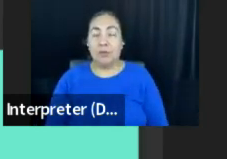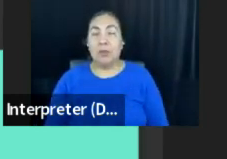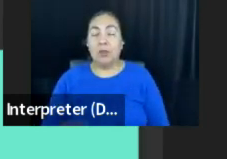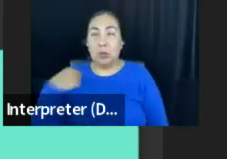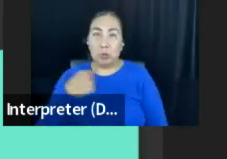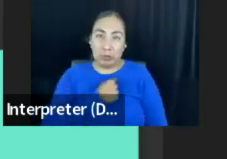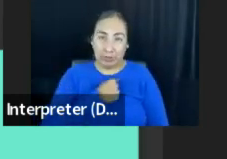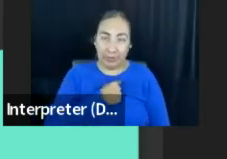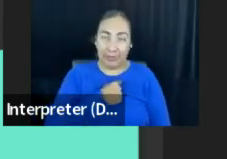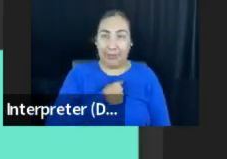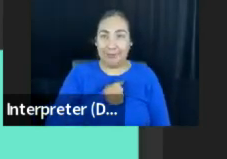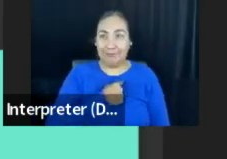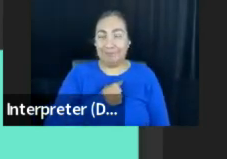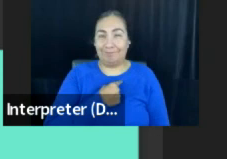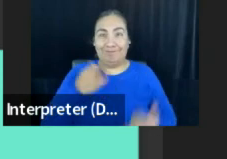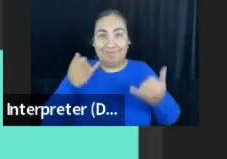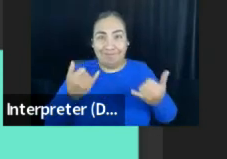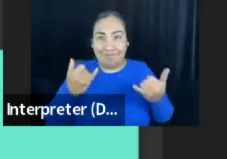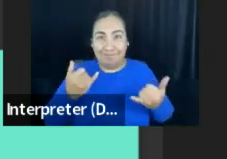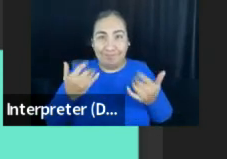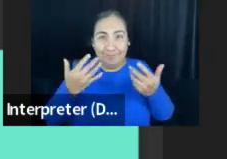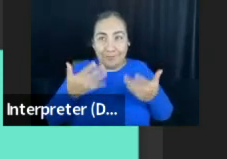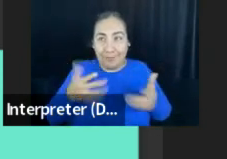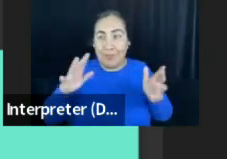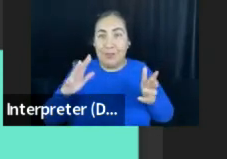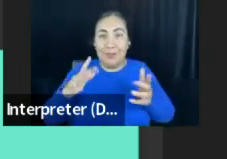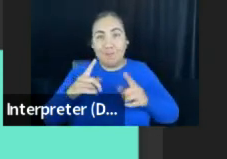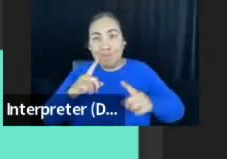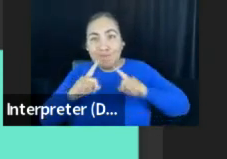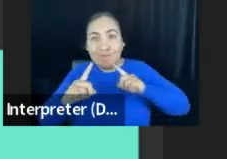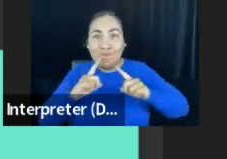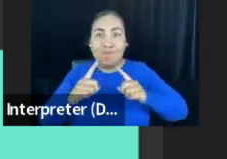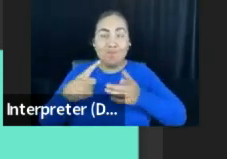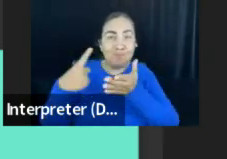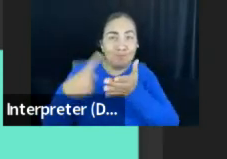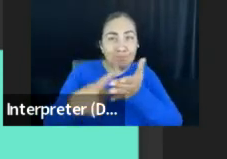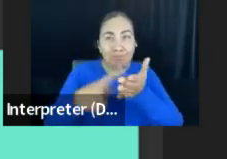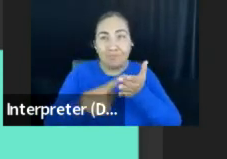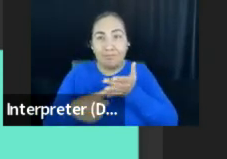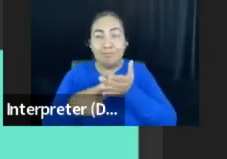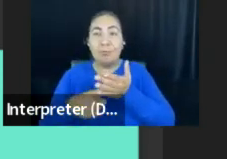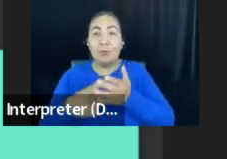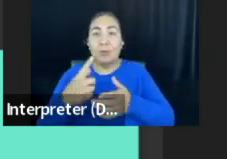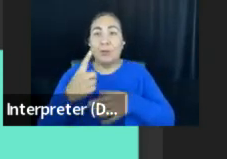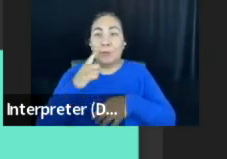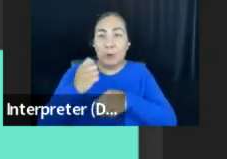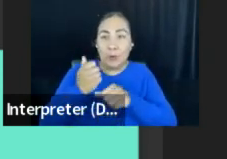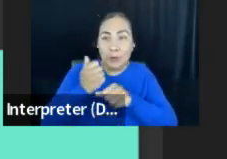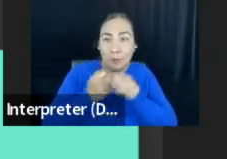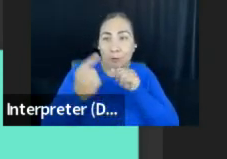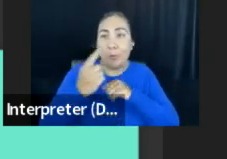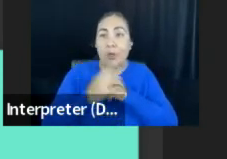this discussion for everyone that is streaming. We just had this